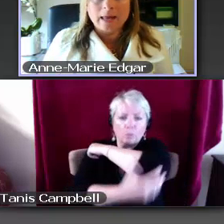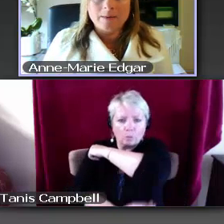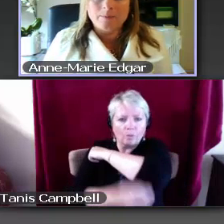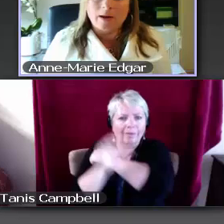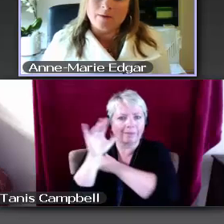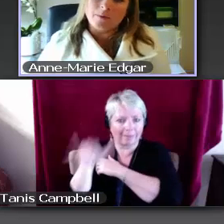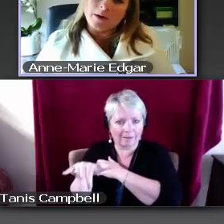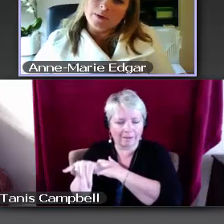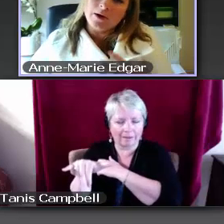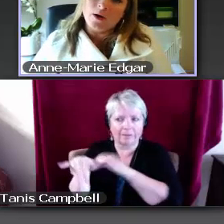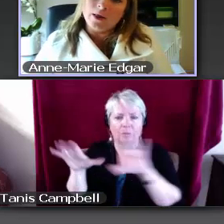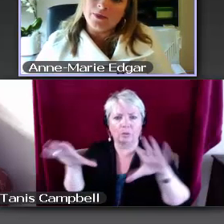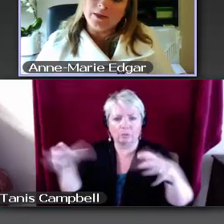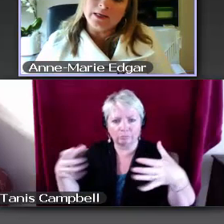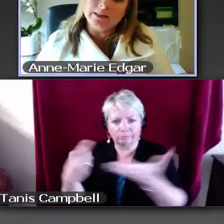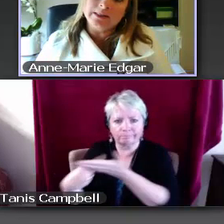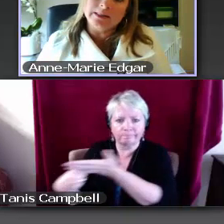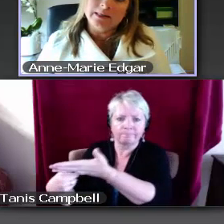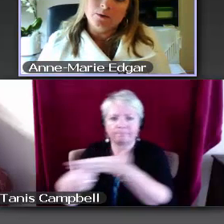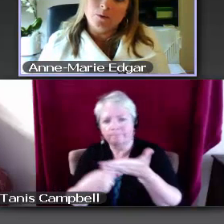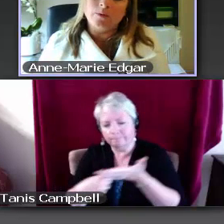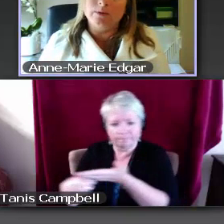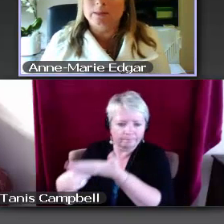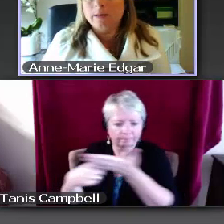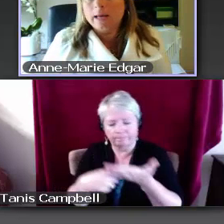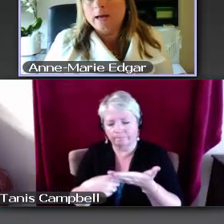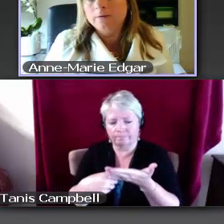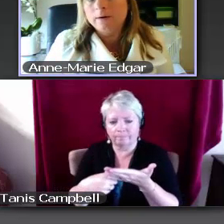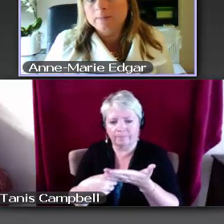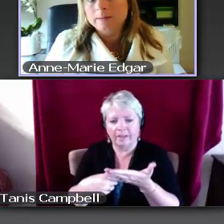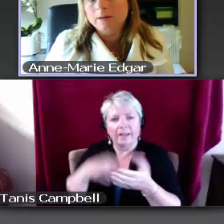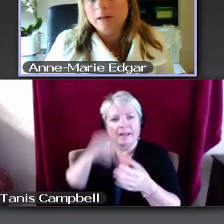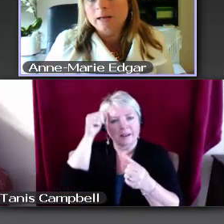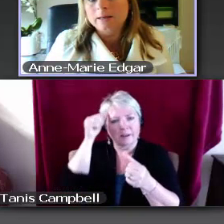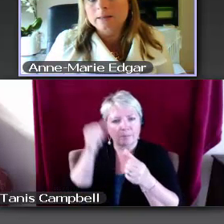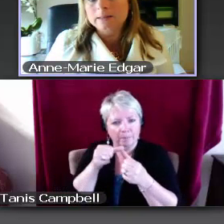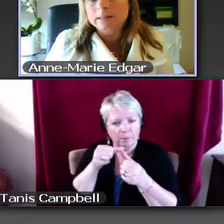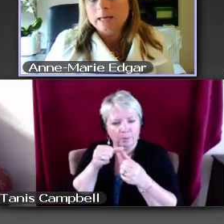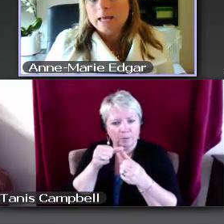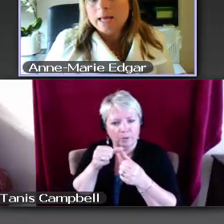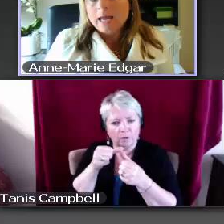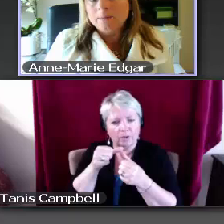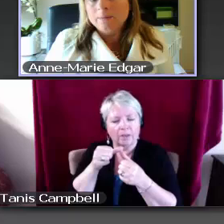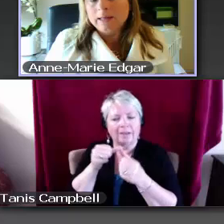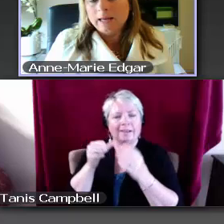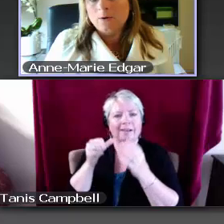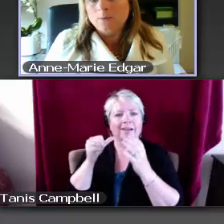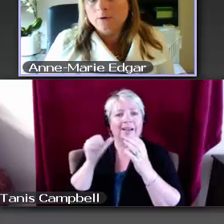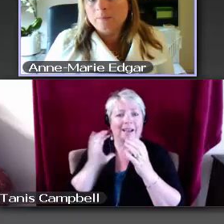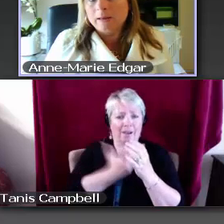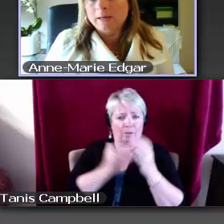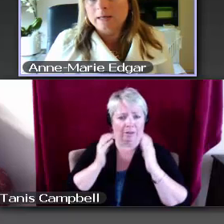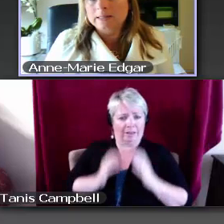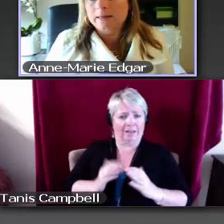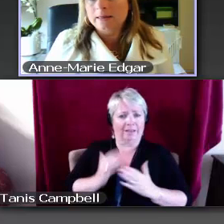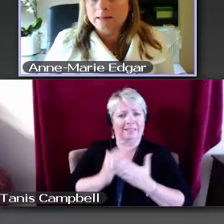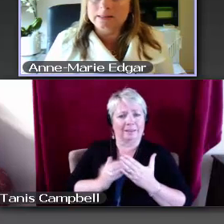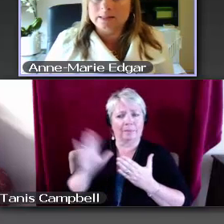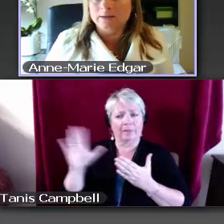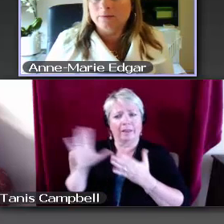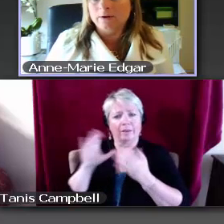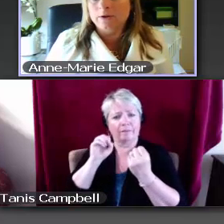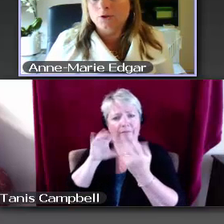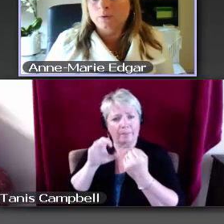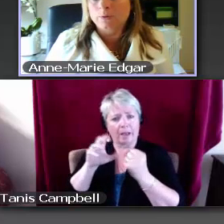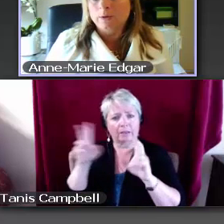then I recalled these quotes that we had from some clients. And it really hit home for me because I think